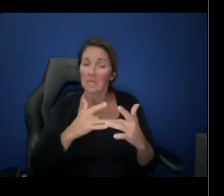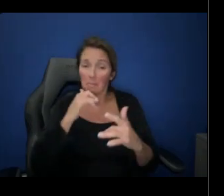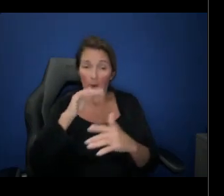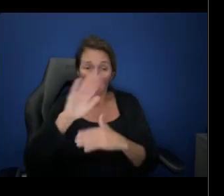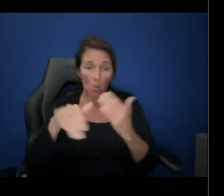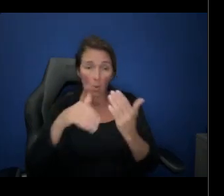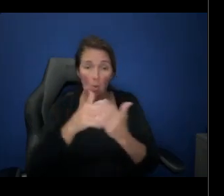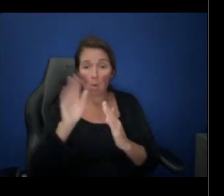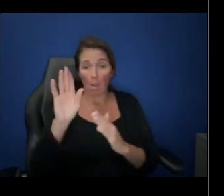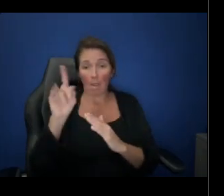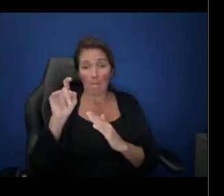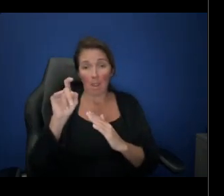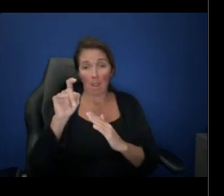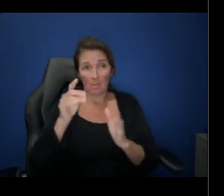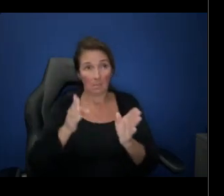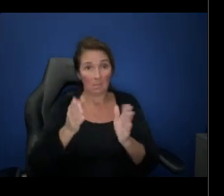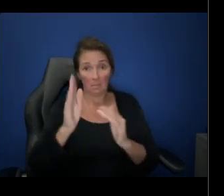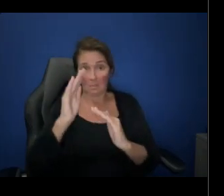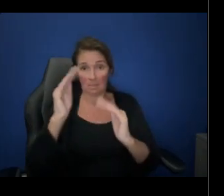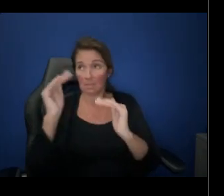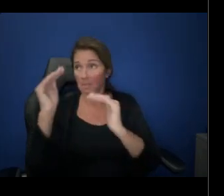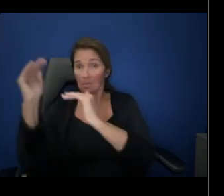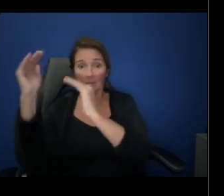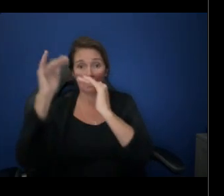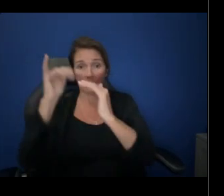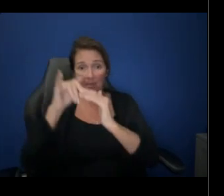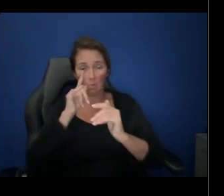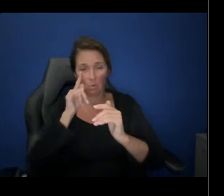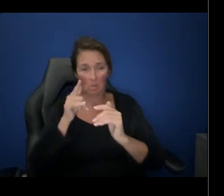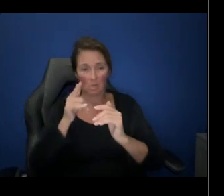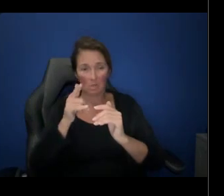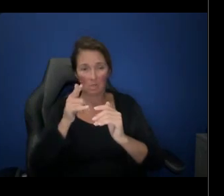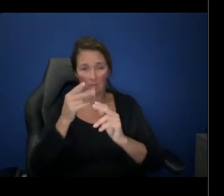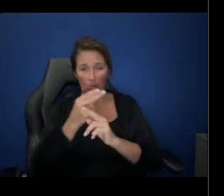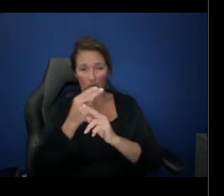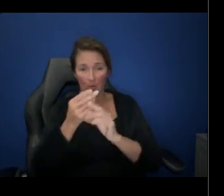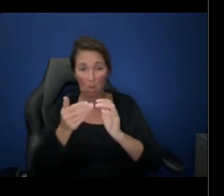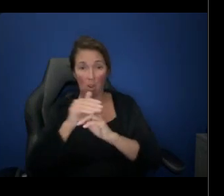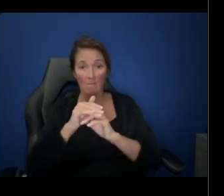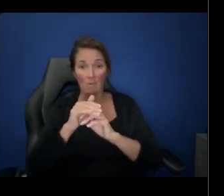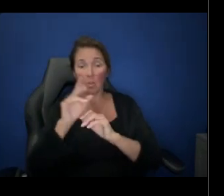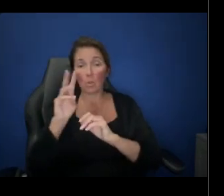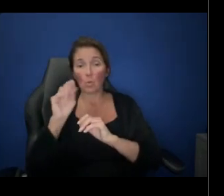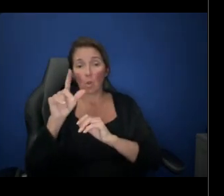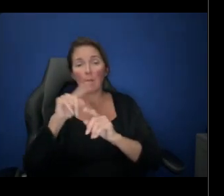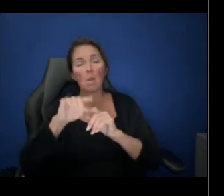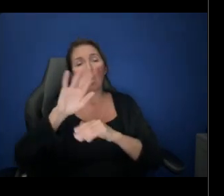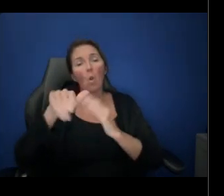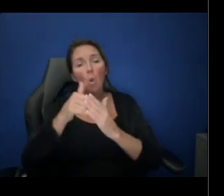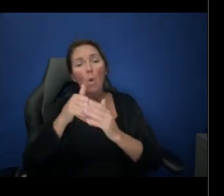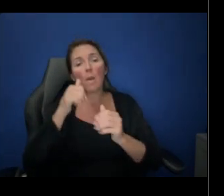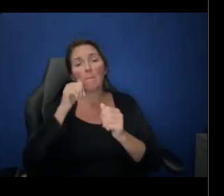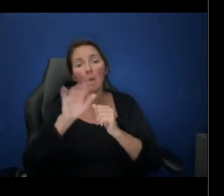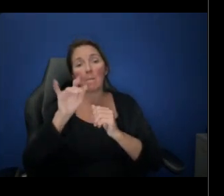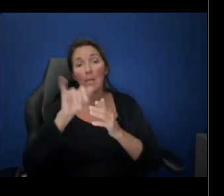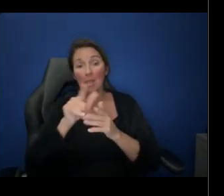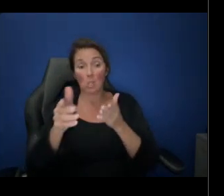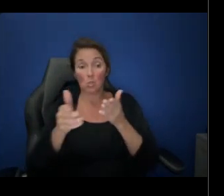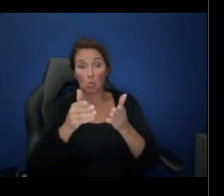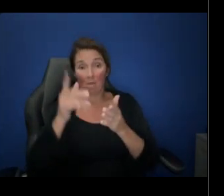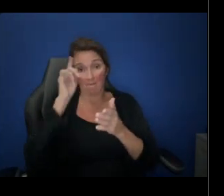the boxes provided serve covered dwellings, all the mailboxes serving